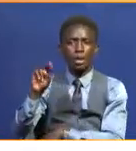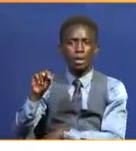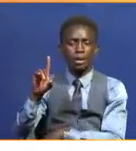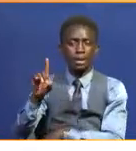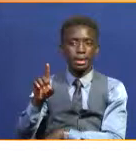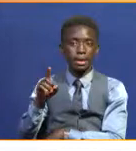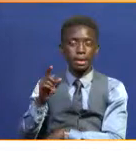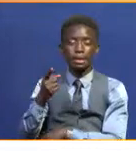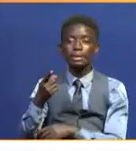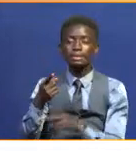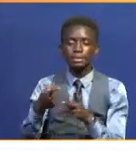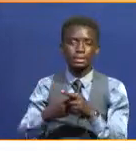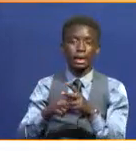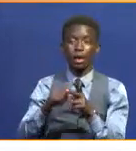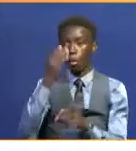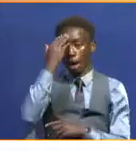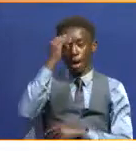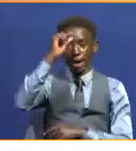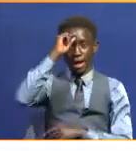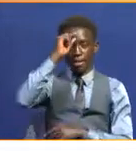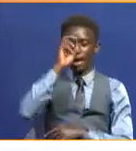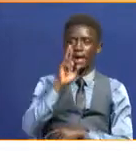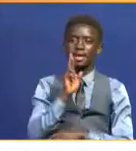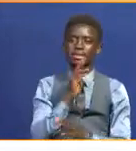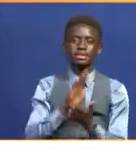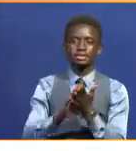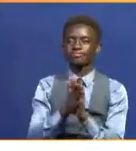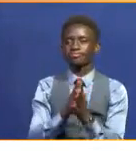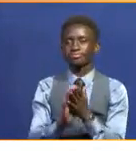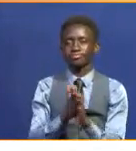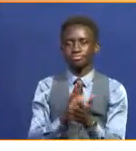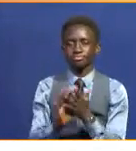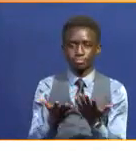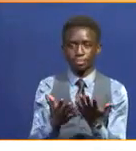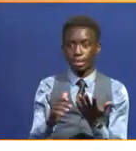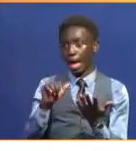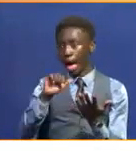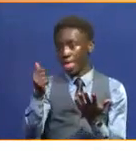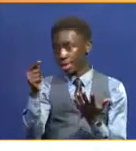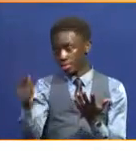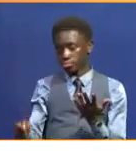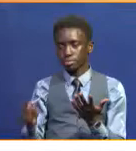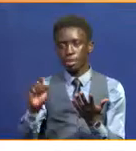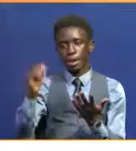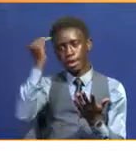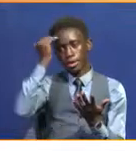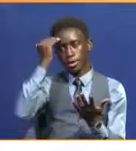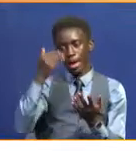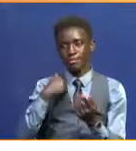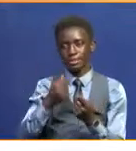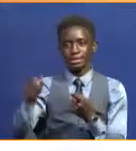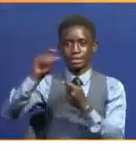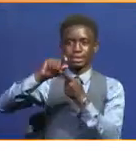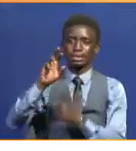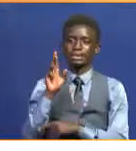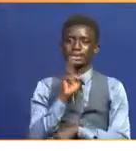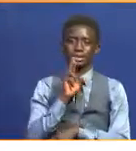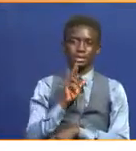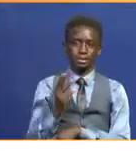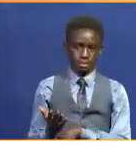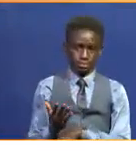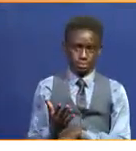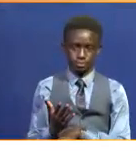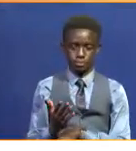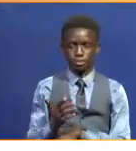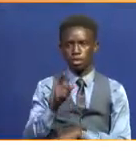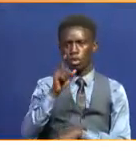government is risk-free. So everything else you add a bit on top. So with this, you're reviewing various things